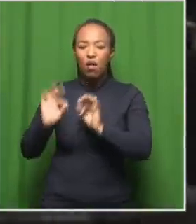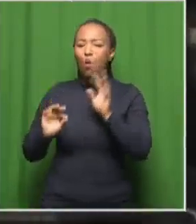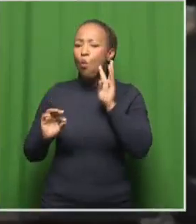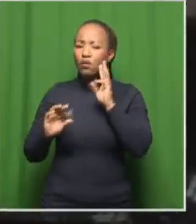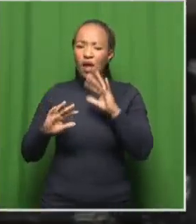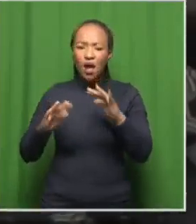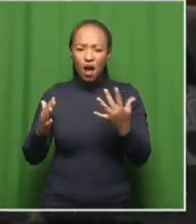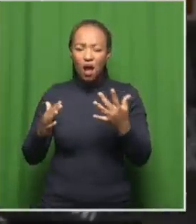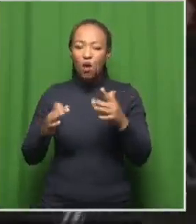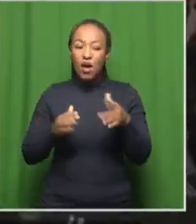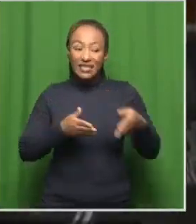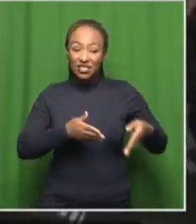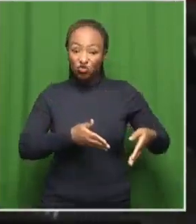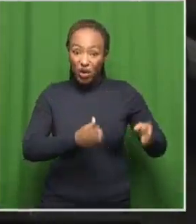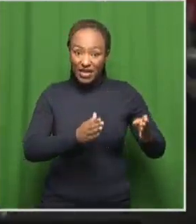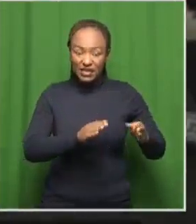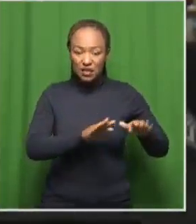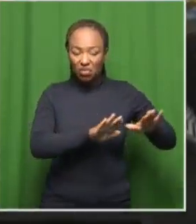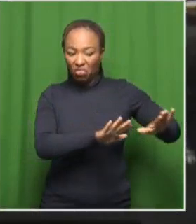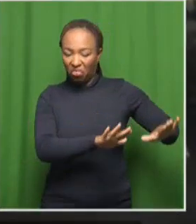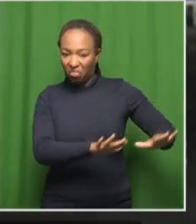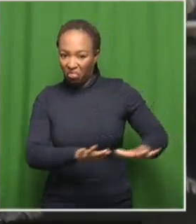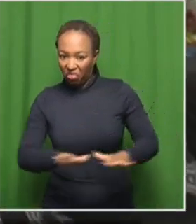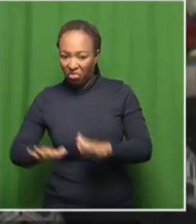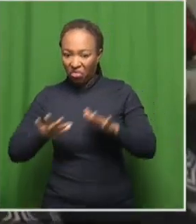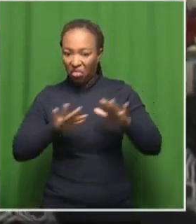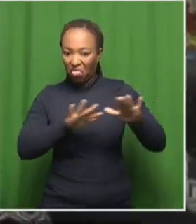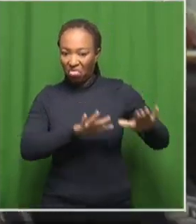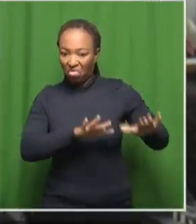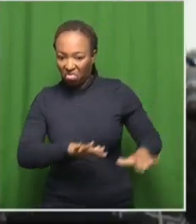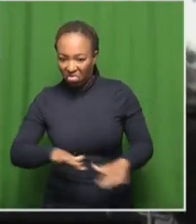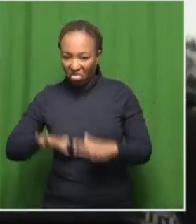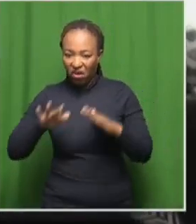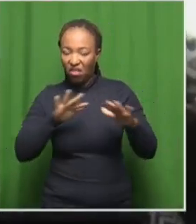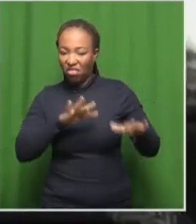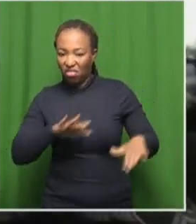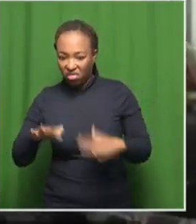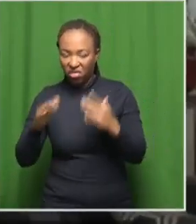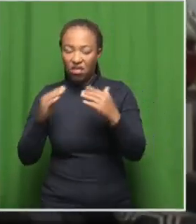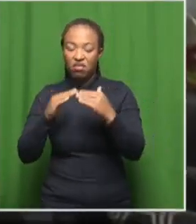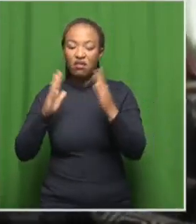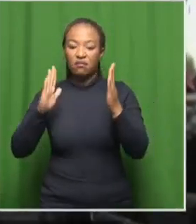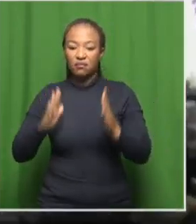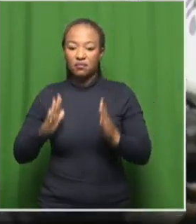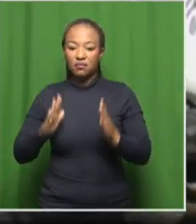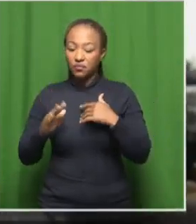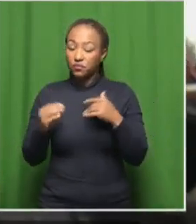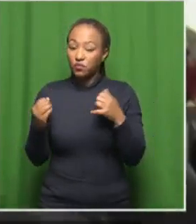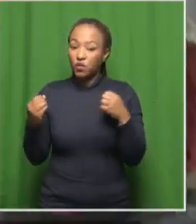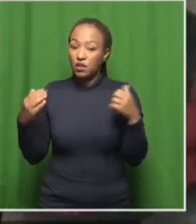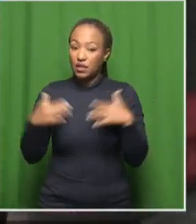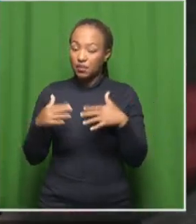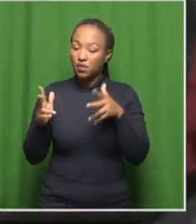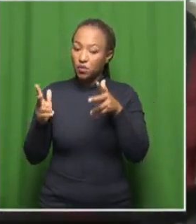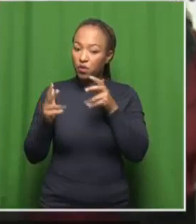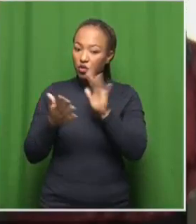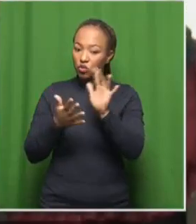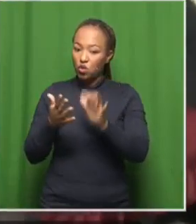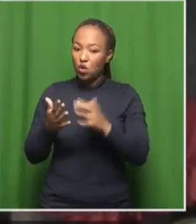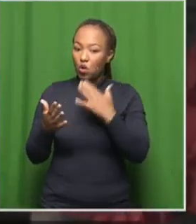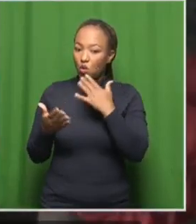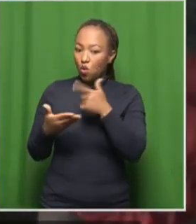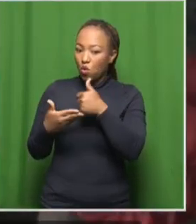the street from a blocked drain, and then that eventually flowed into their homes. And you're going to be so surprised, Sakina, when you hear her story of who actually assisted